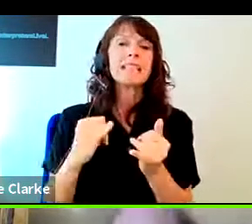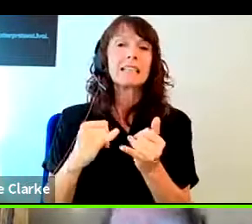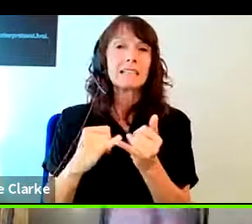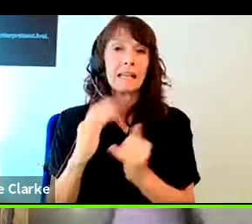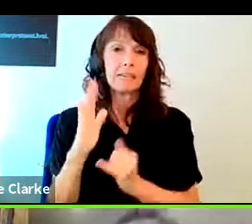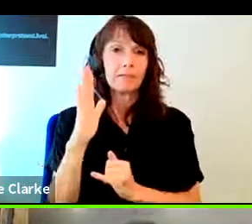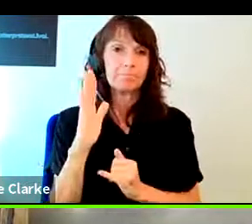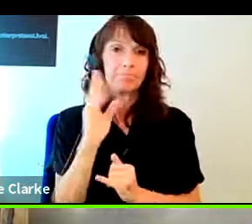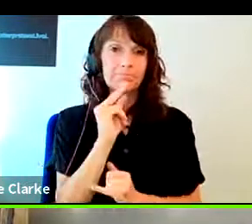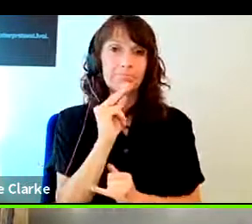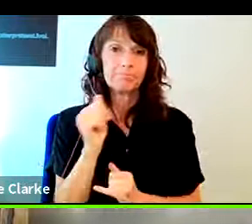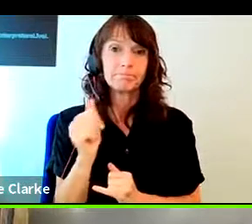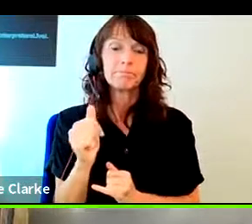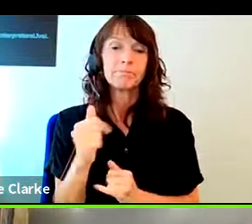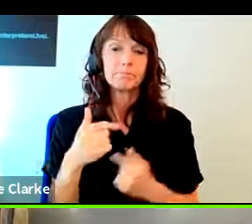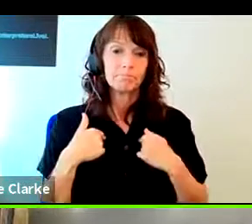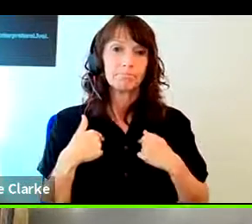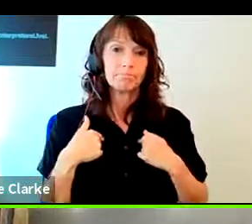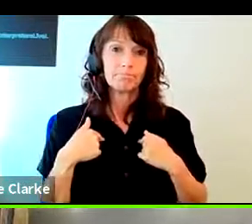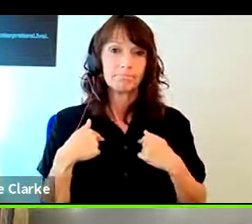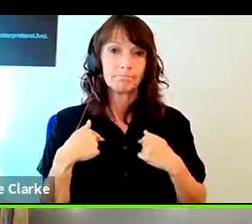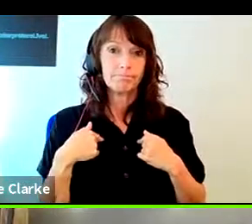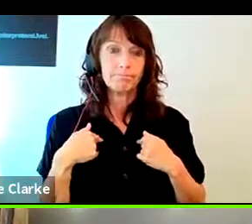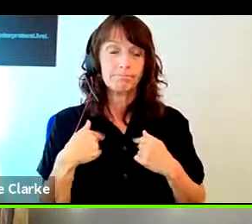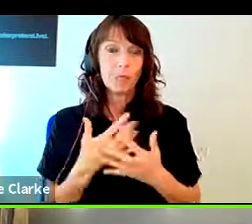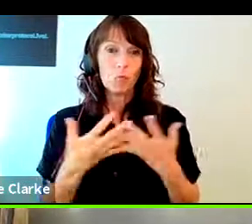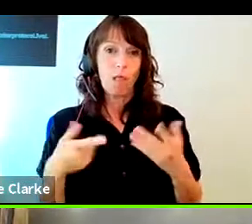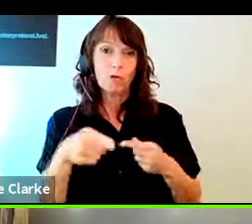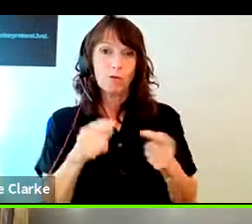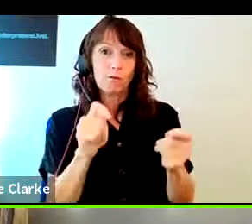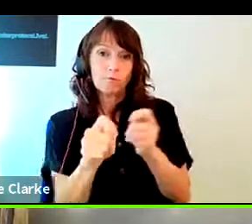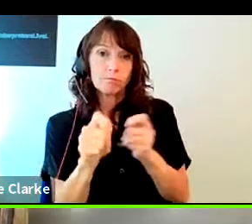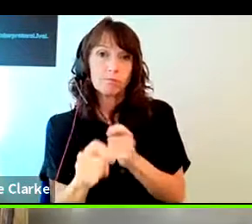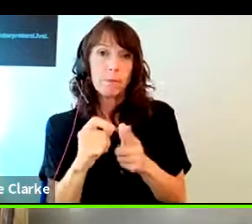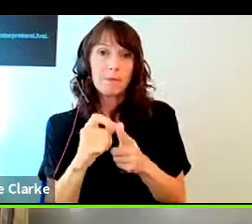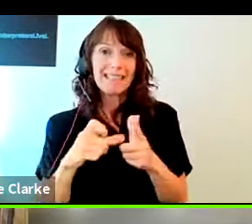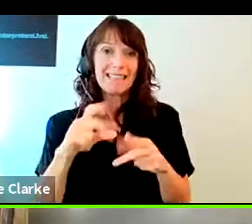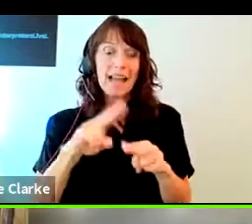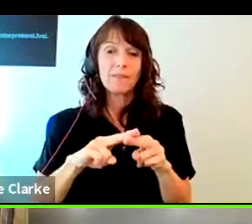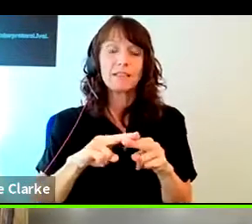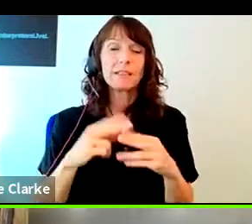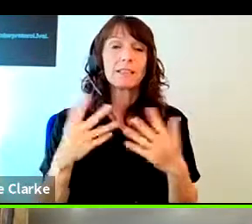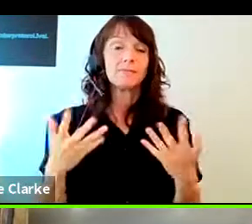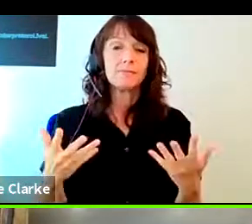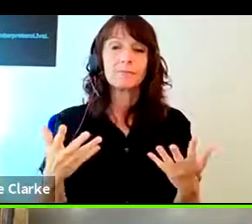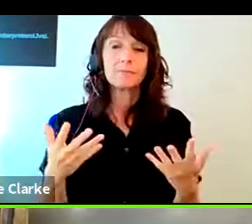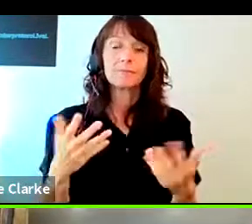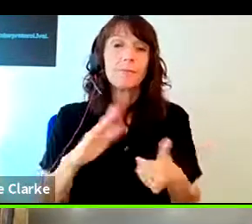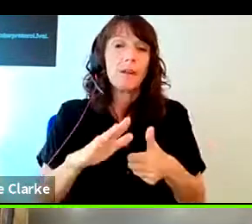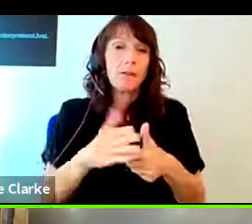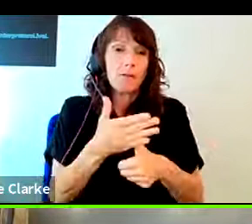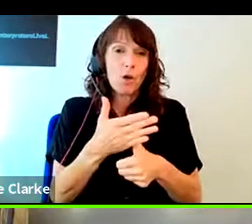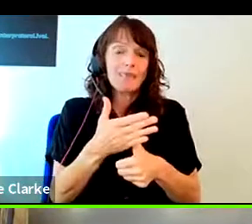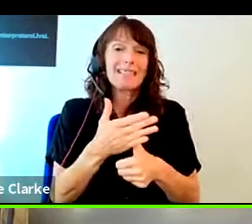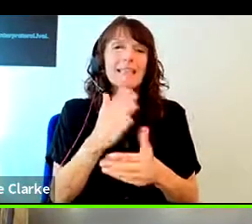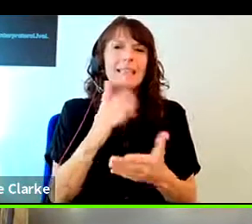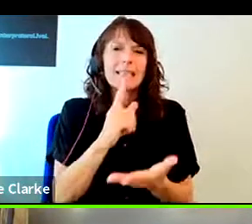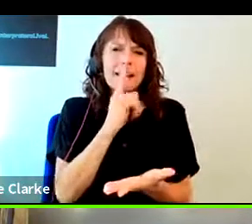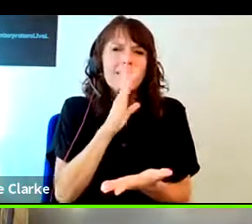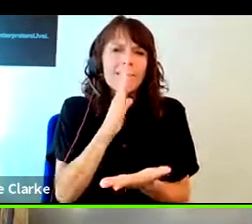then, because that's something we do a lot of. And as is so often the case, the first step is fact